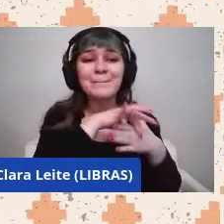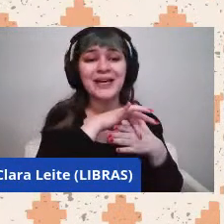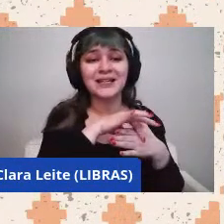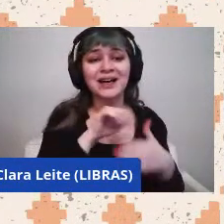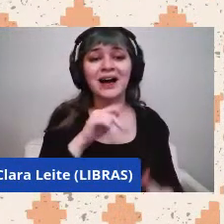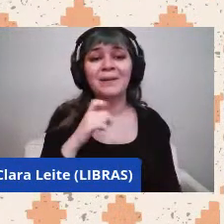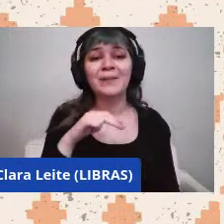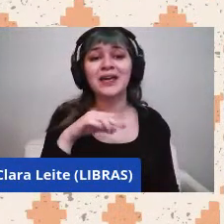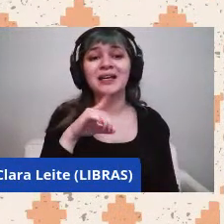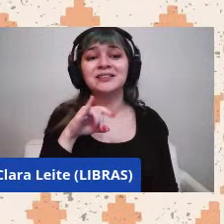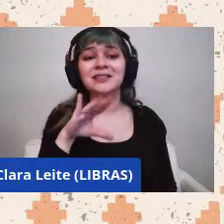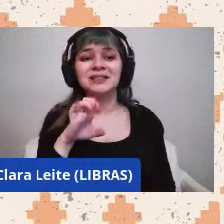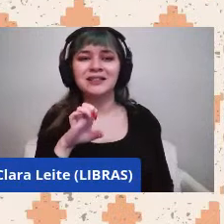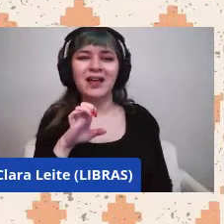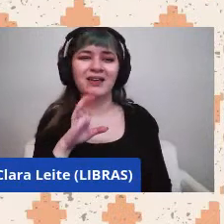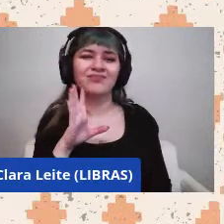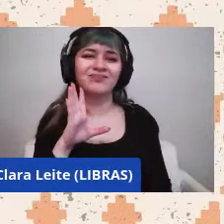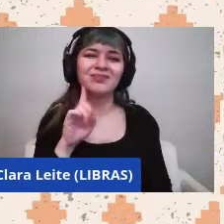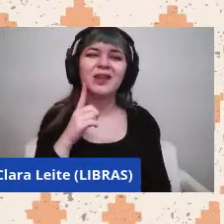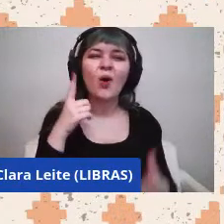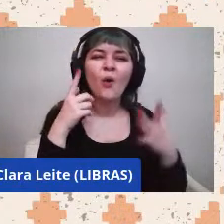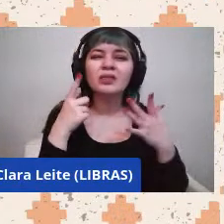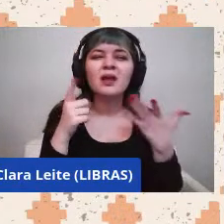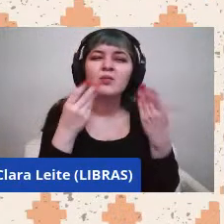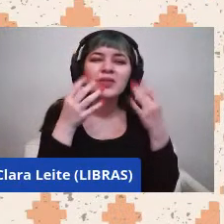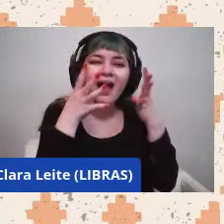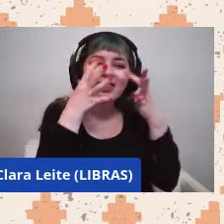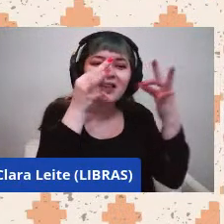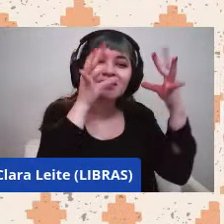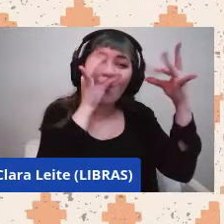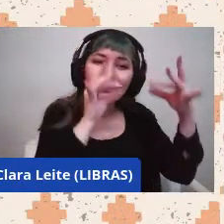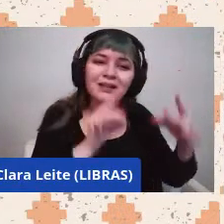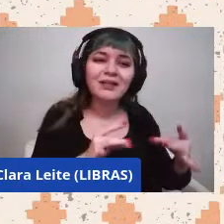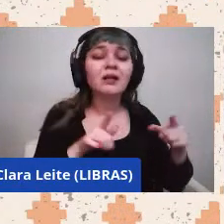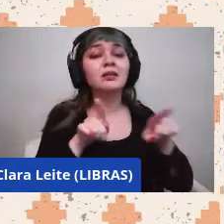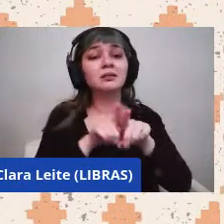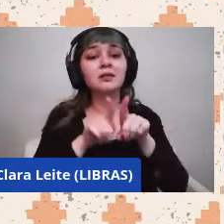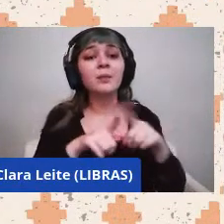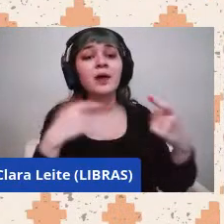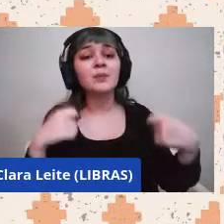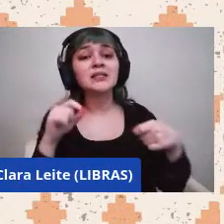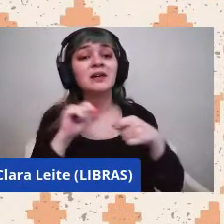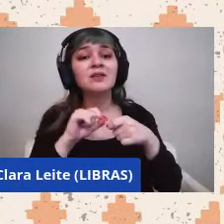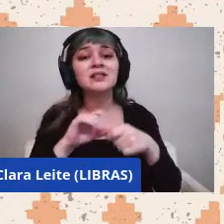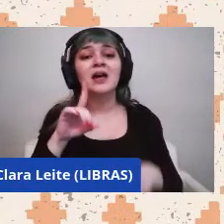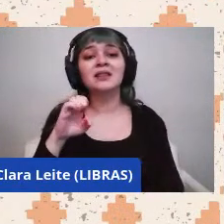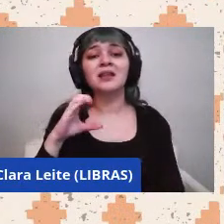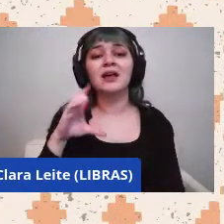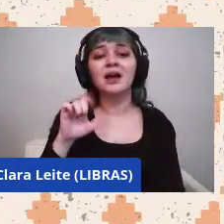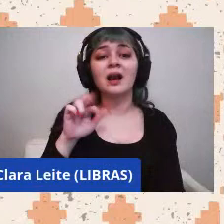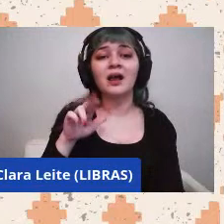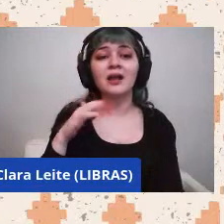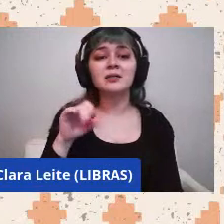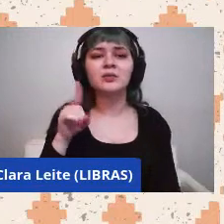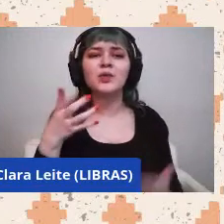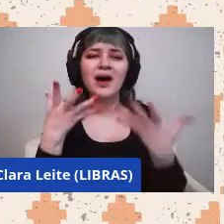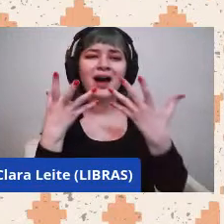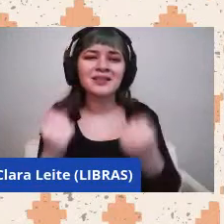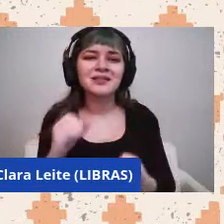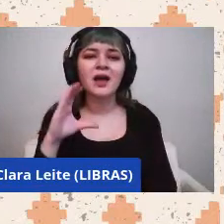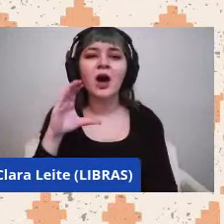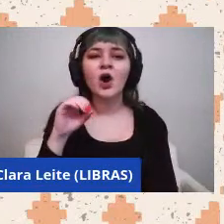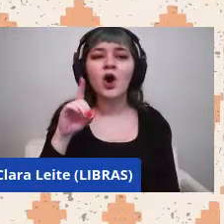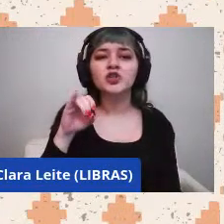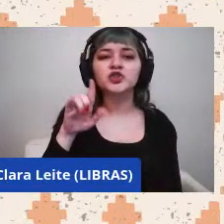don't get looked at in a huge amount of detail. And then you're also required to make a declaration that you'll comply with the university's code on